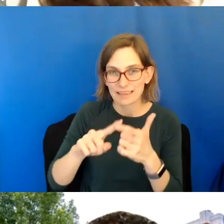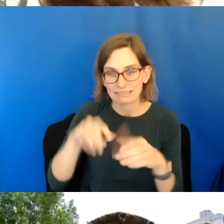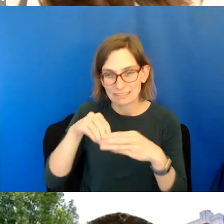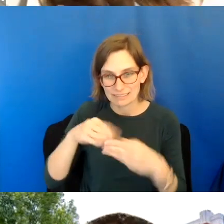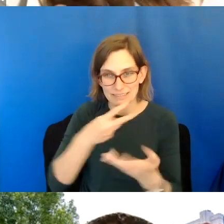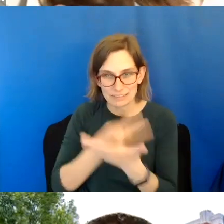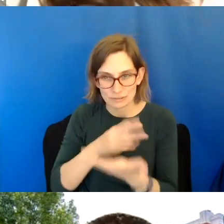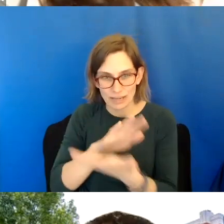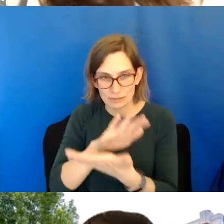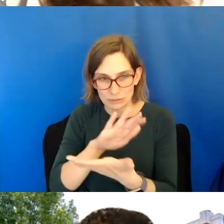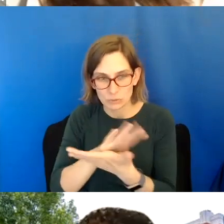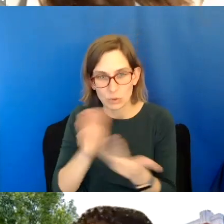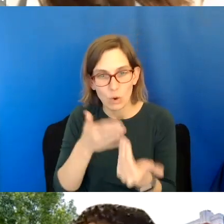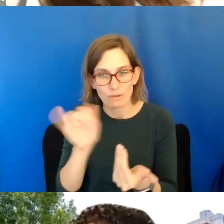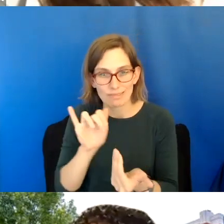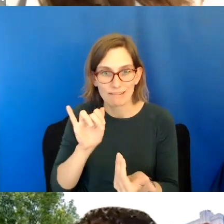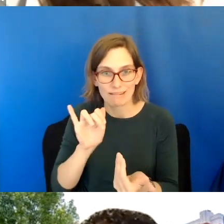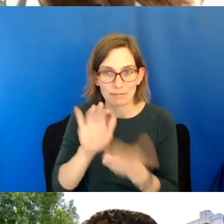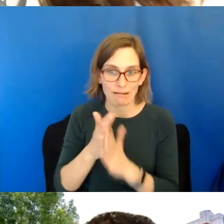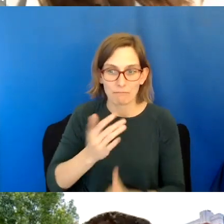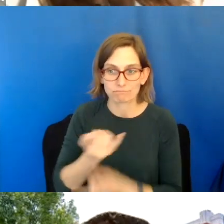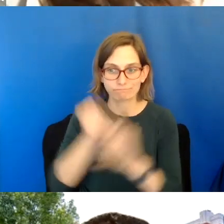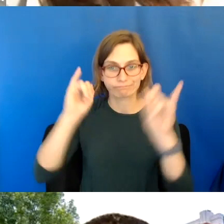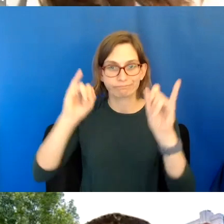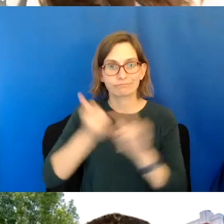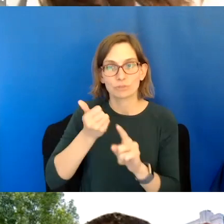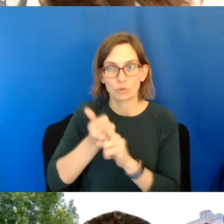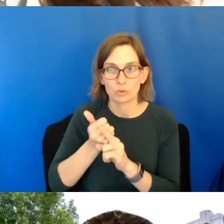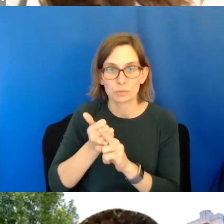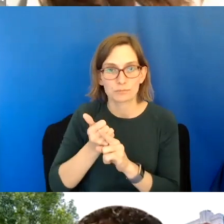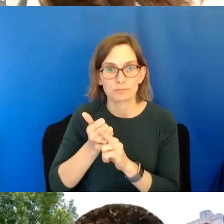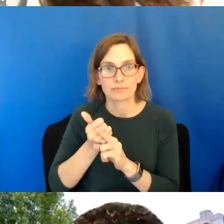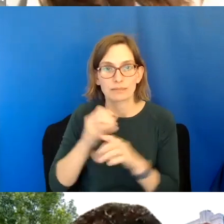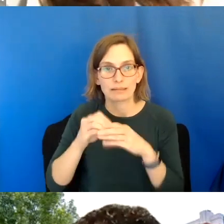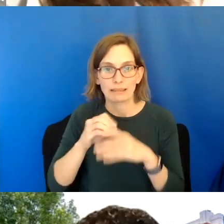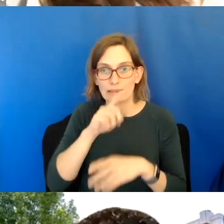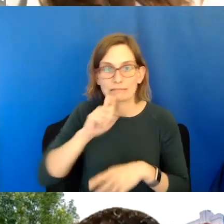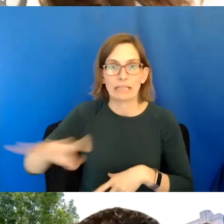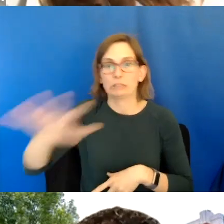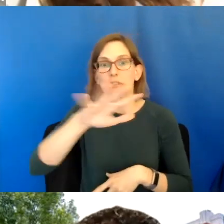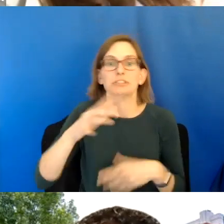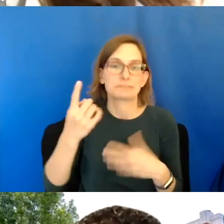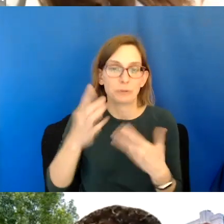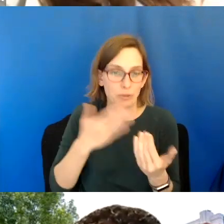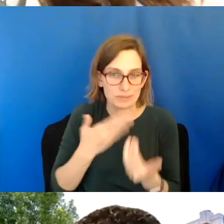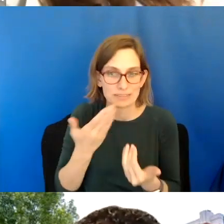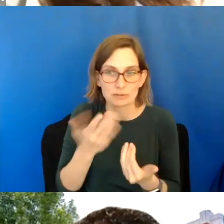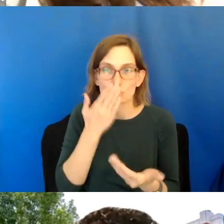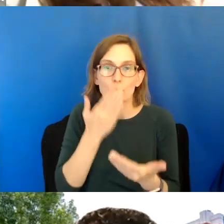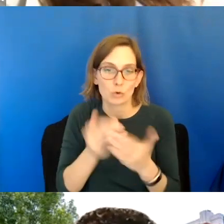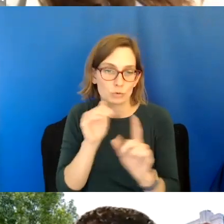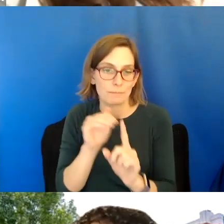school, it's almost like you're on your own. It's like you're in that desert. And I think it's a real good reminder